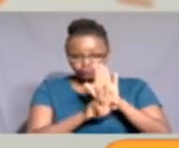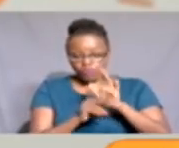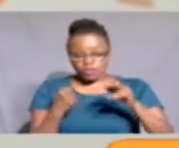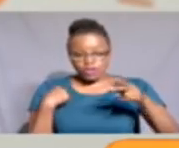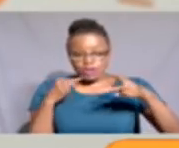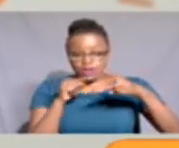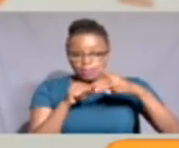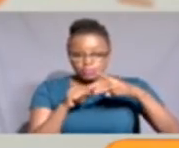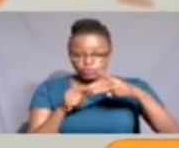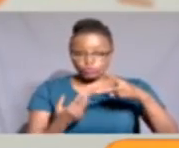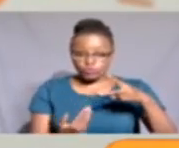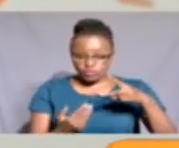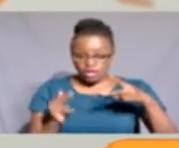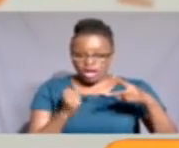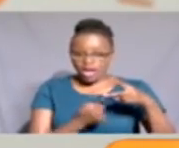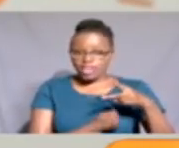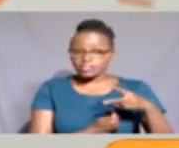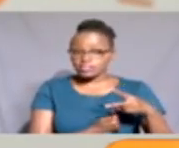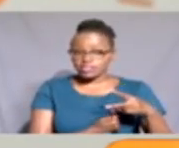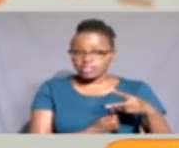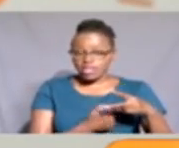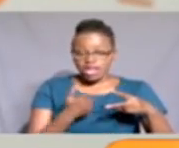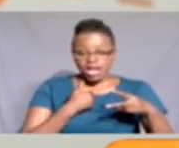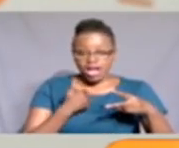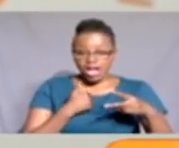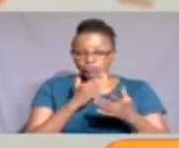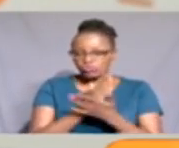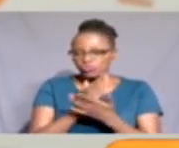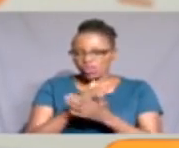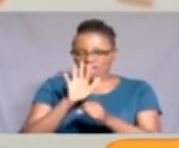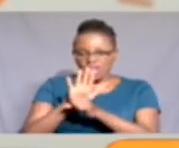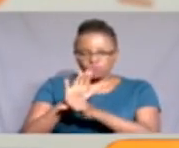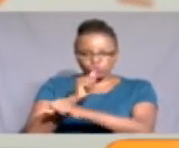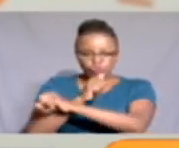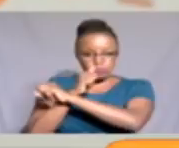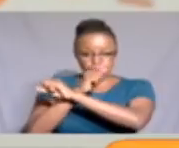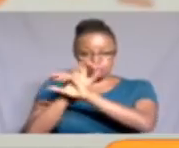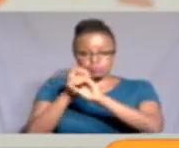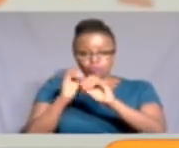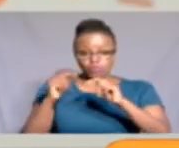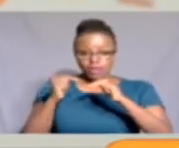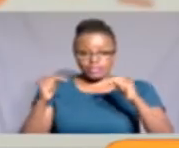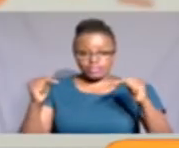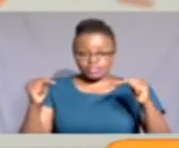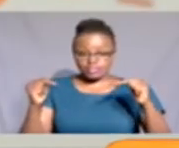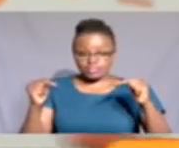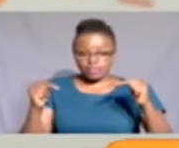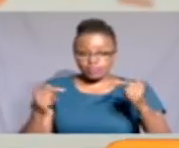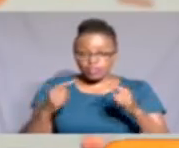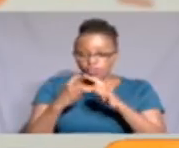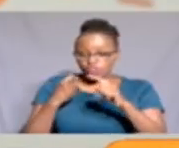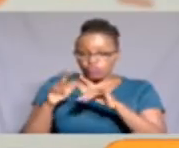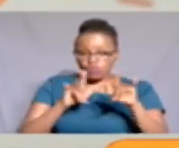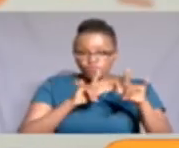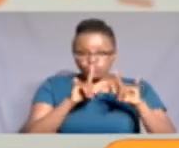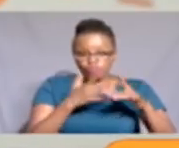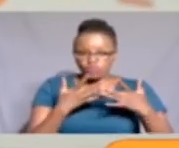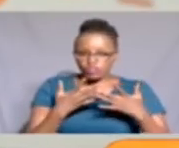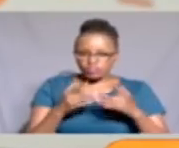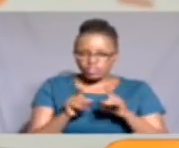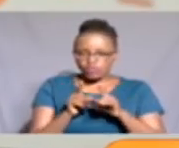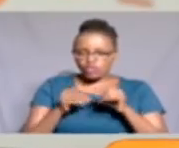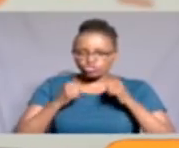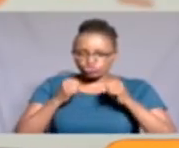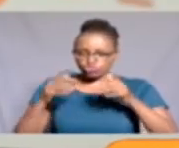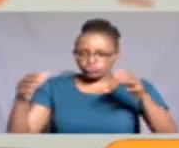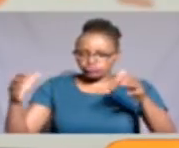Number two is we do not have really much of protection against, from foreign strong firms that